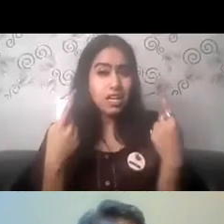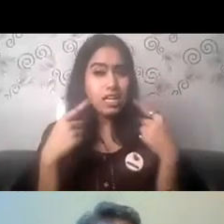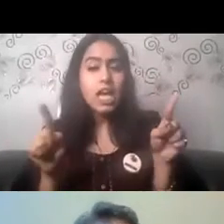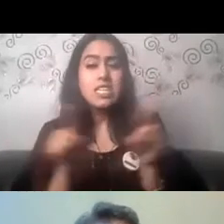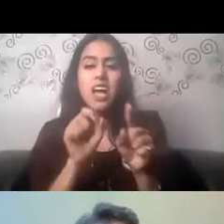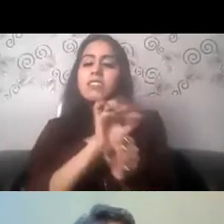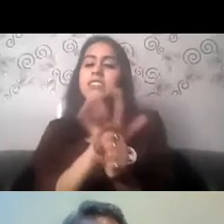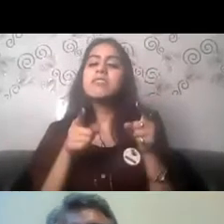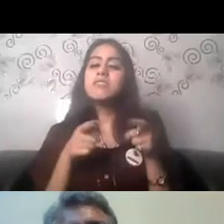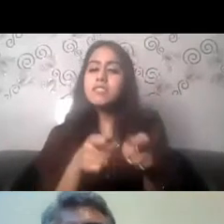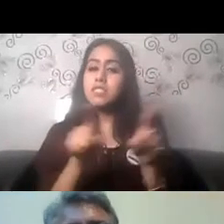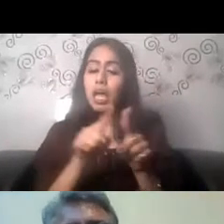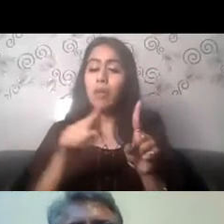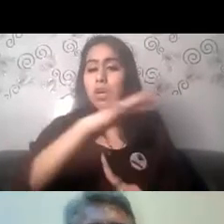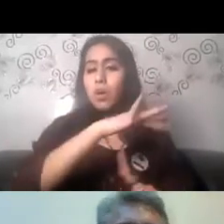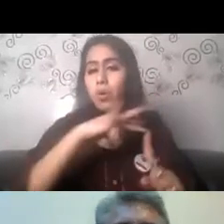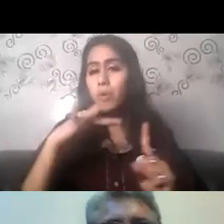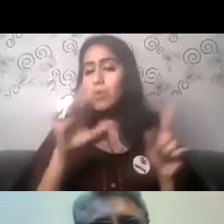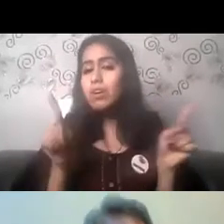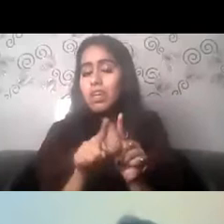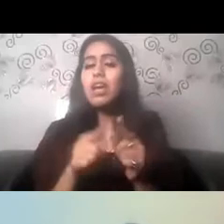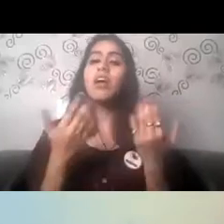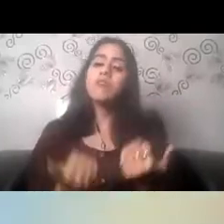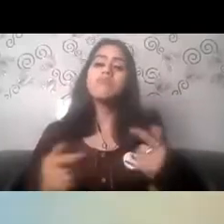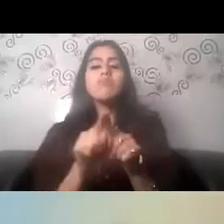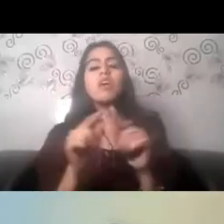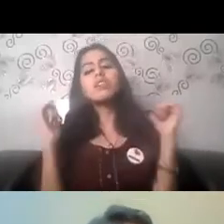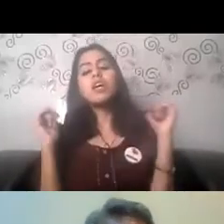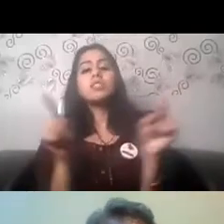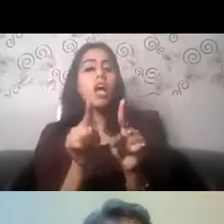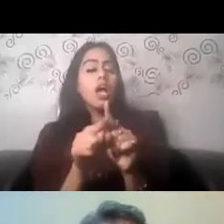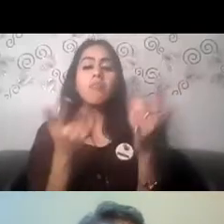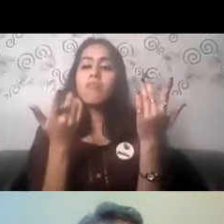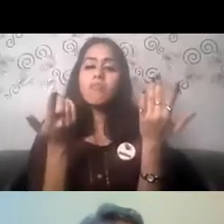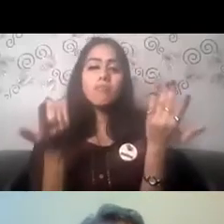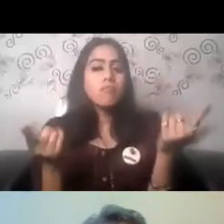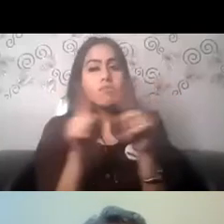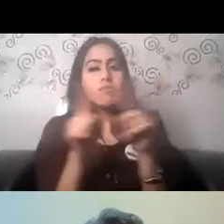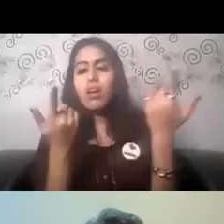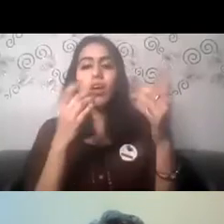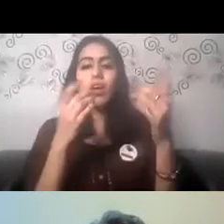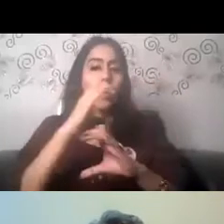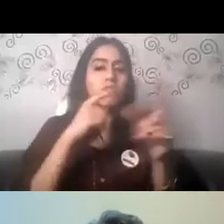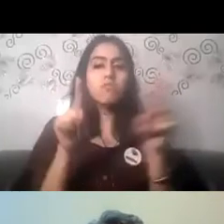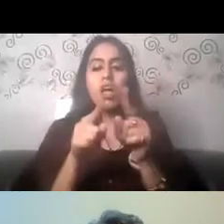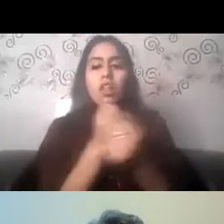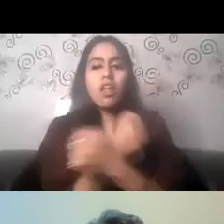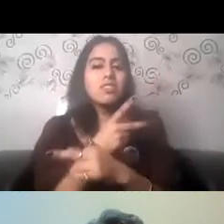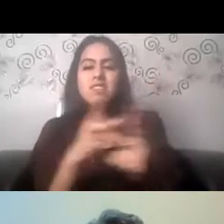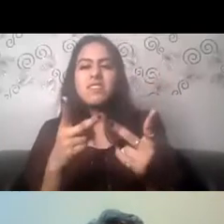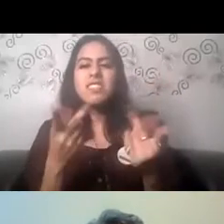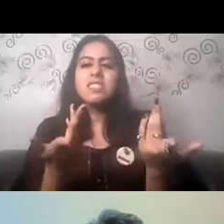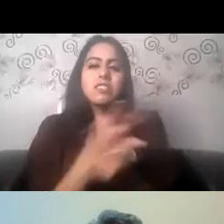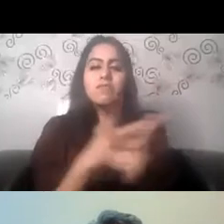pandemic environment, or whether it's to be able to just, stay in communication with loved ones, etc.